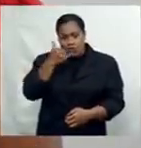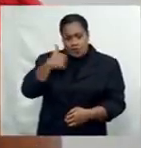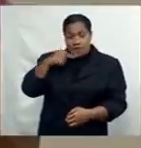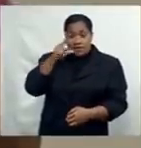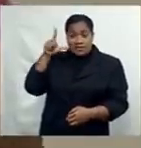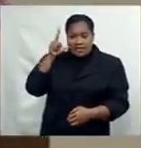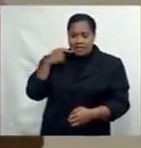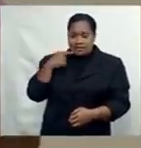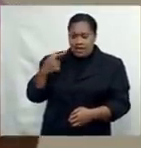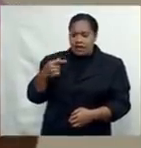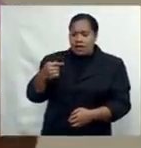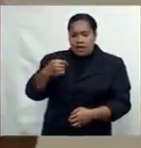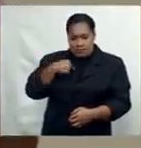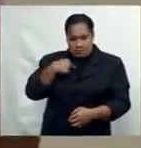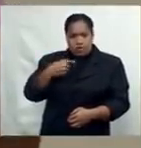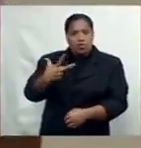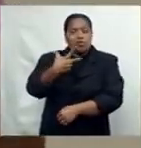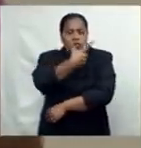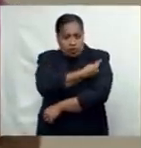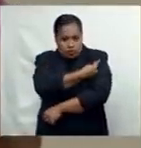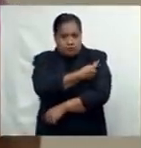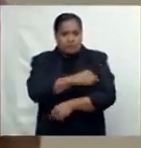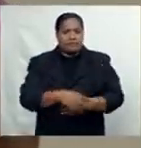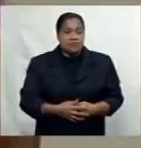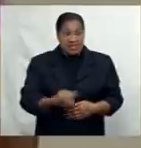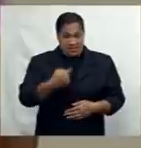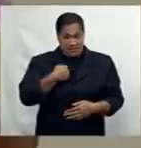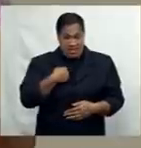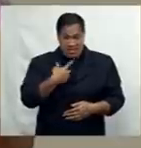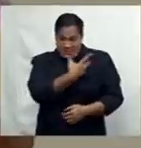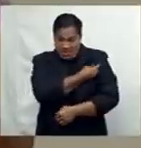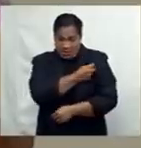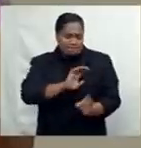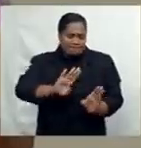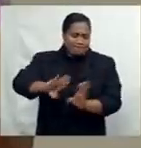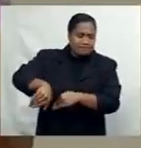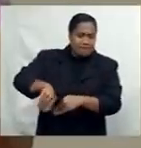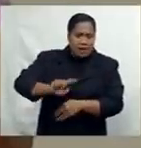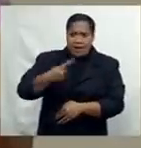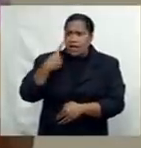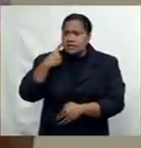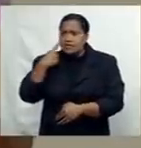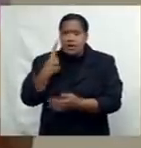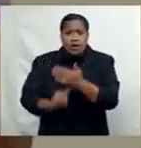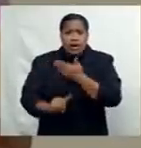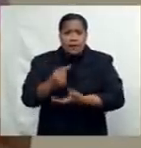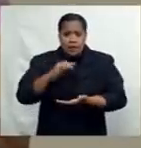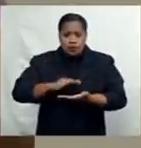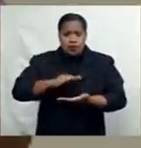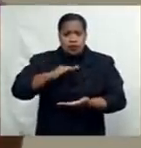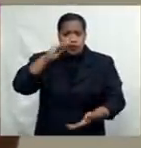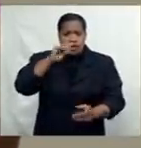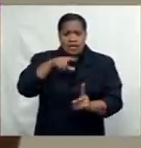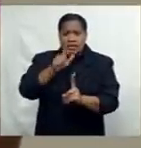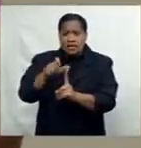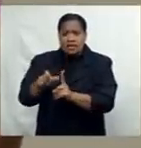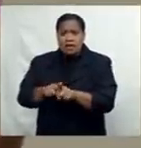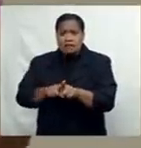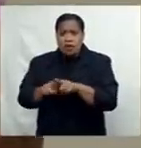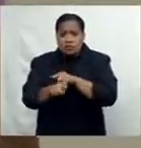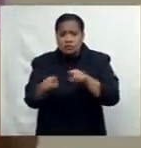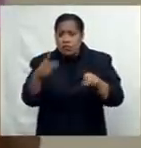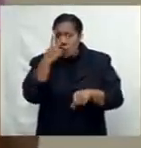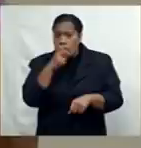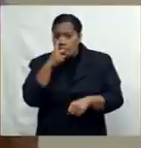jab. I ignored the vaccine, but seeing the rise in death cases and a majority of them are elderly, I